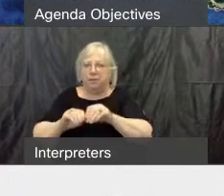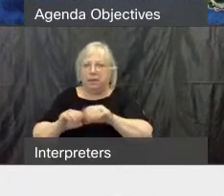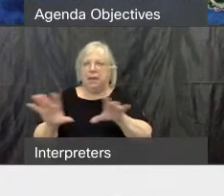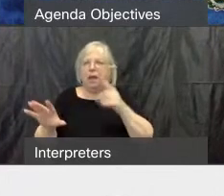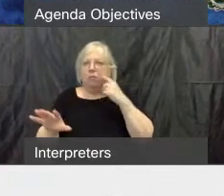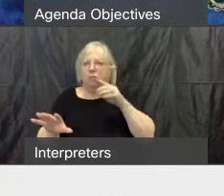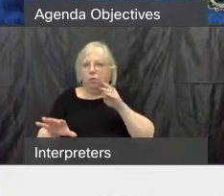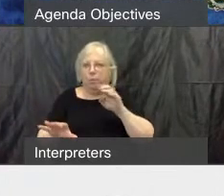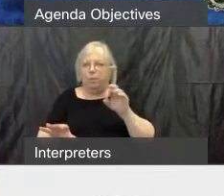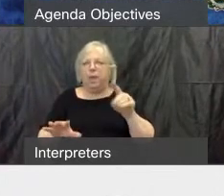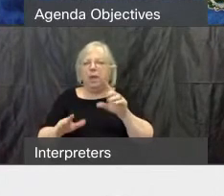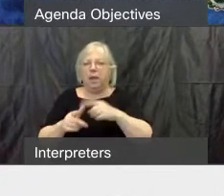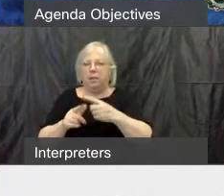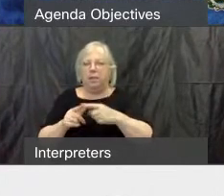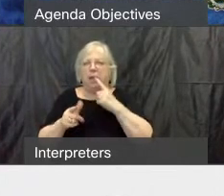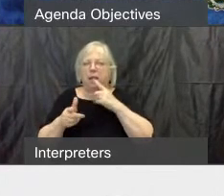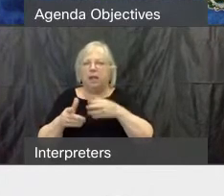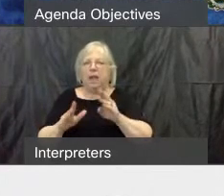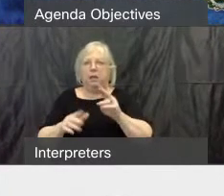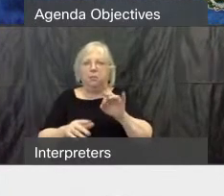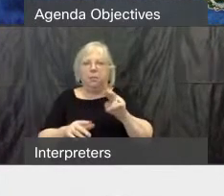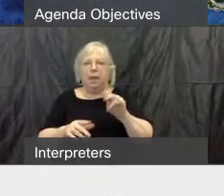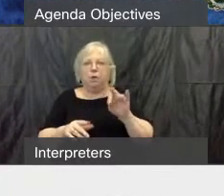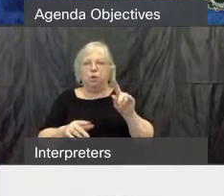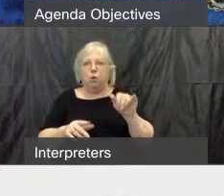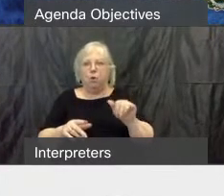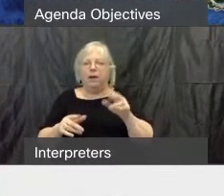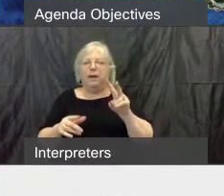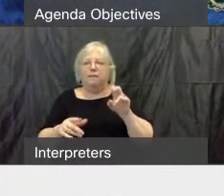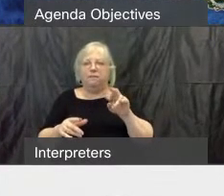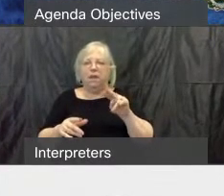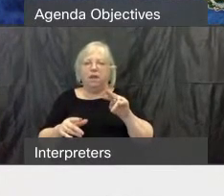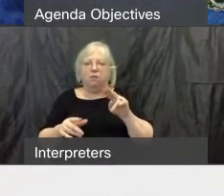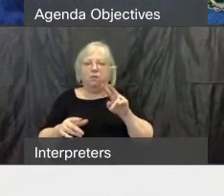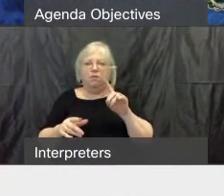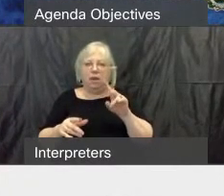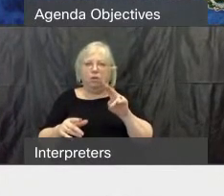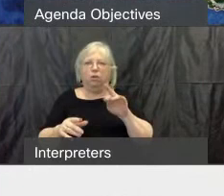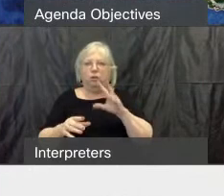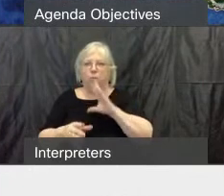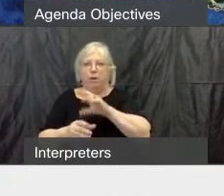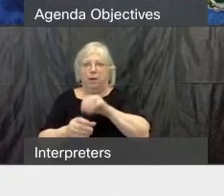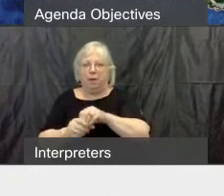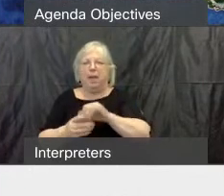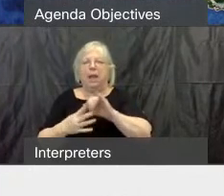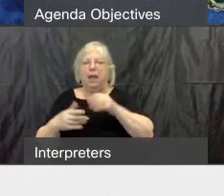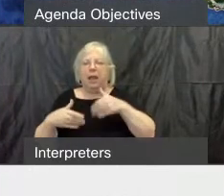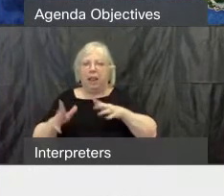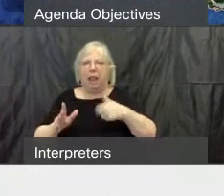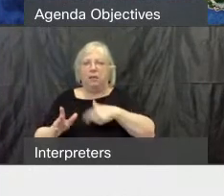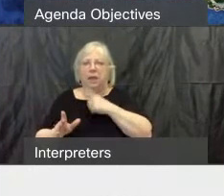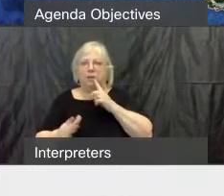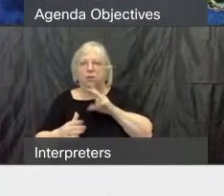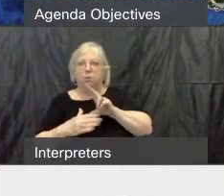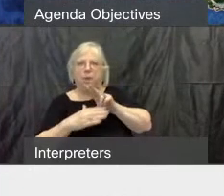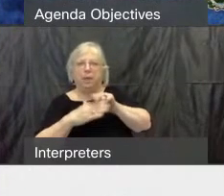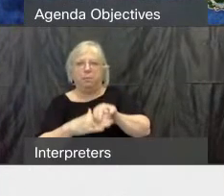for bid, and then it allows minority vendors to participate on that. It just allows us the opportunity to piggyback off those